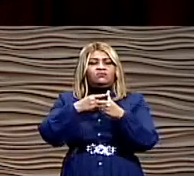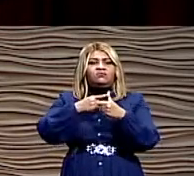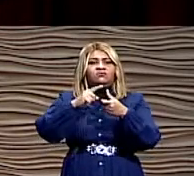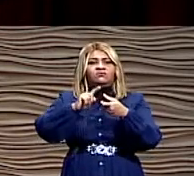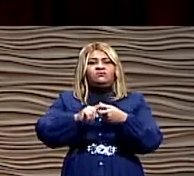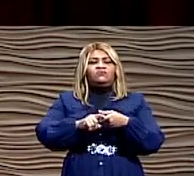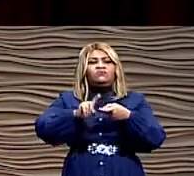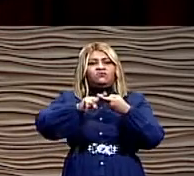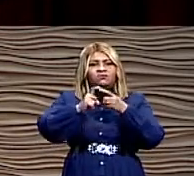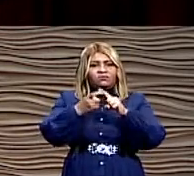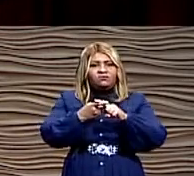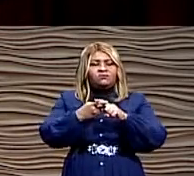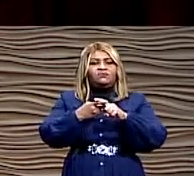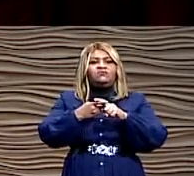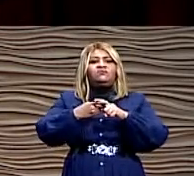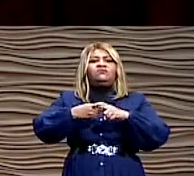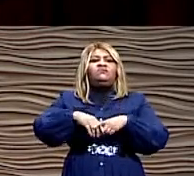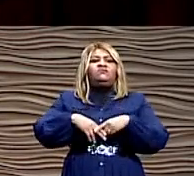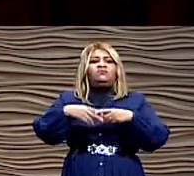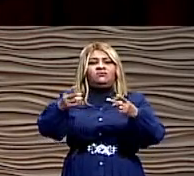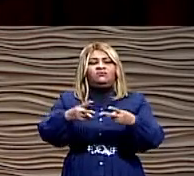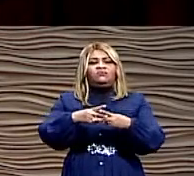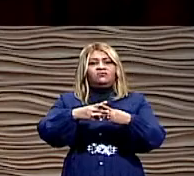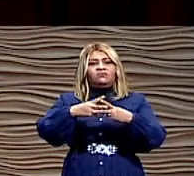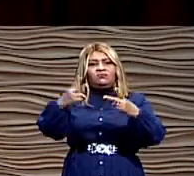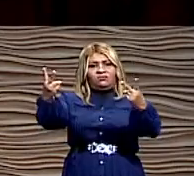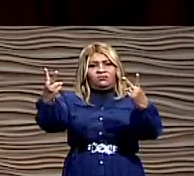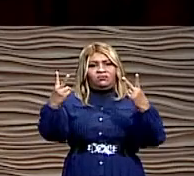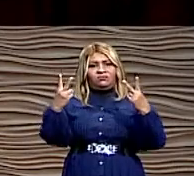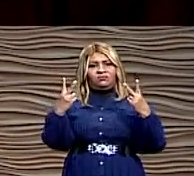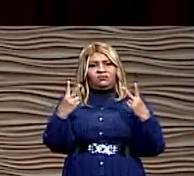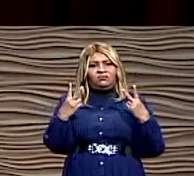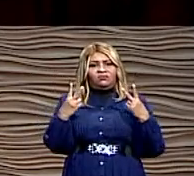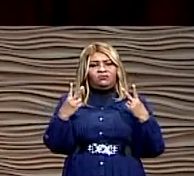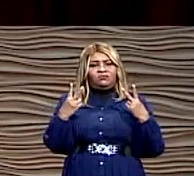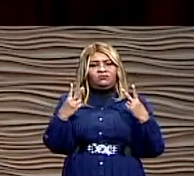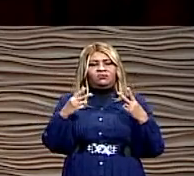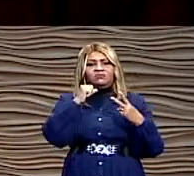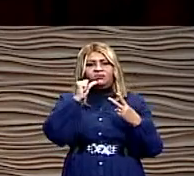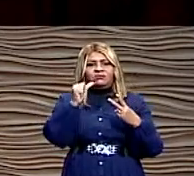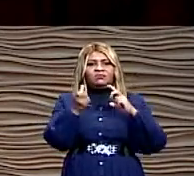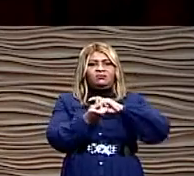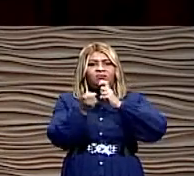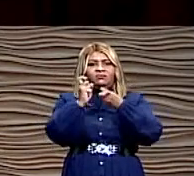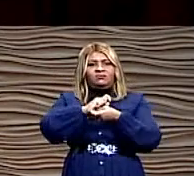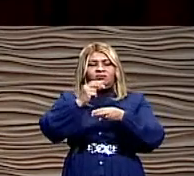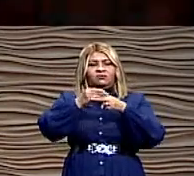In the matchless name of Jesus, amen.